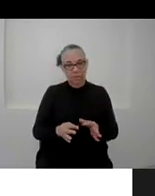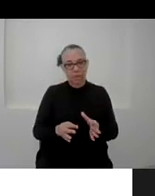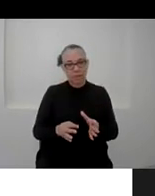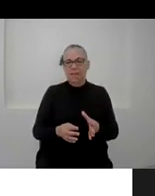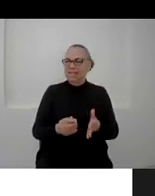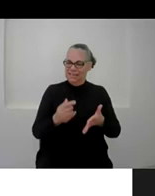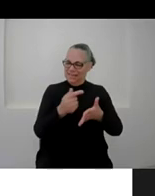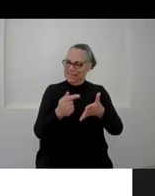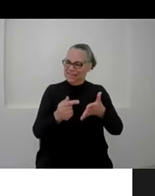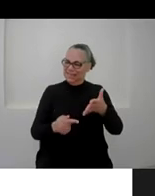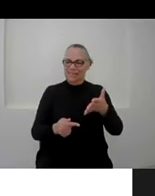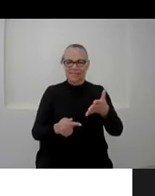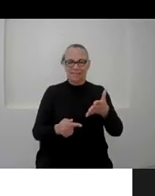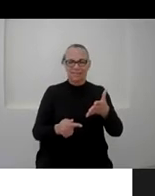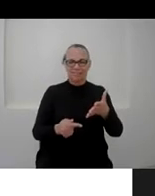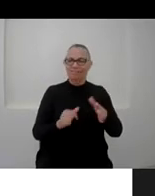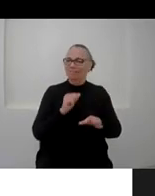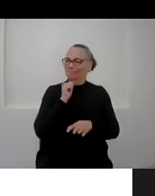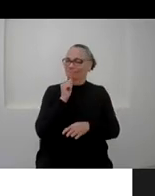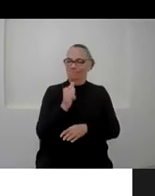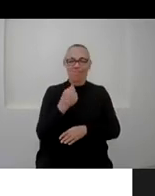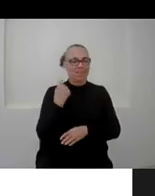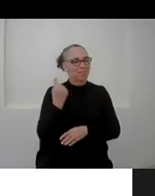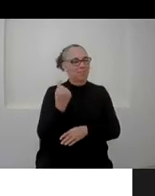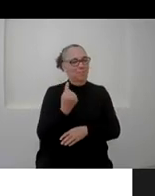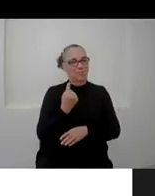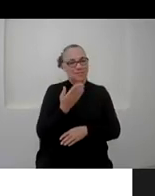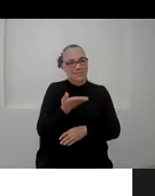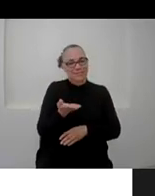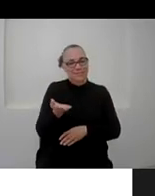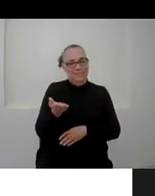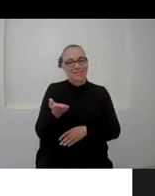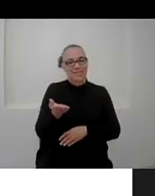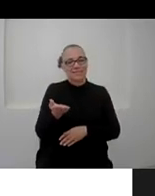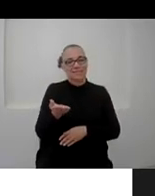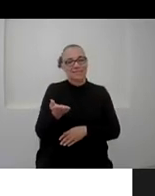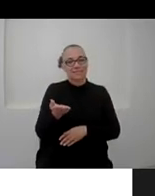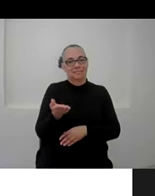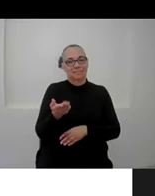things are not always there. Again, I